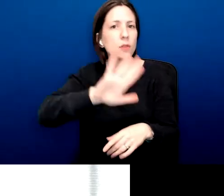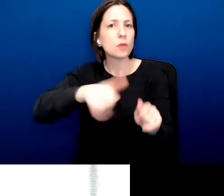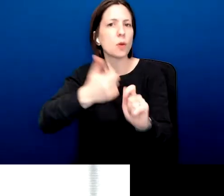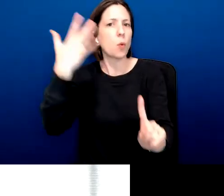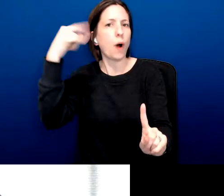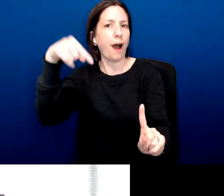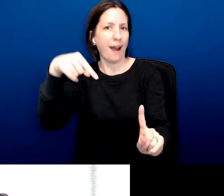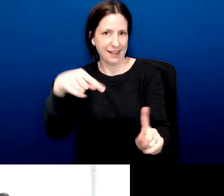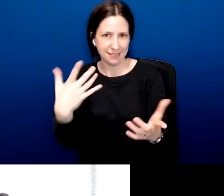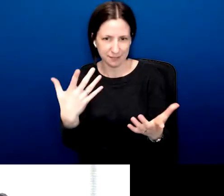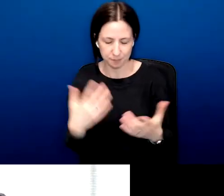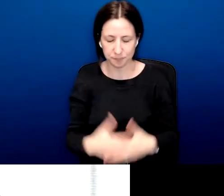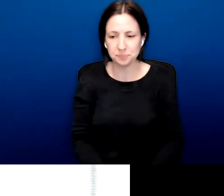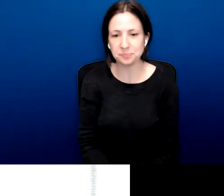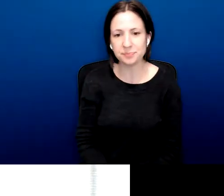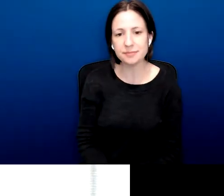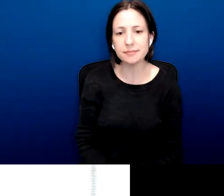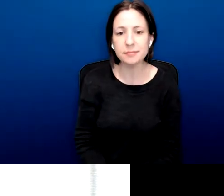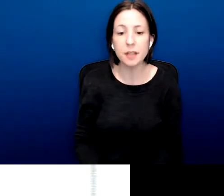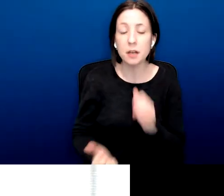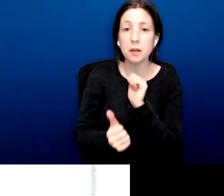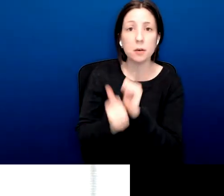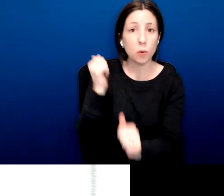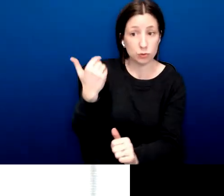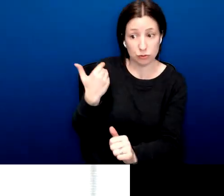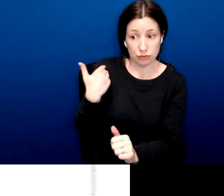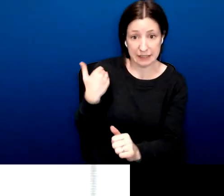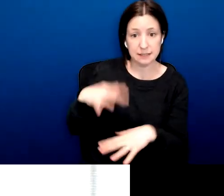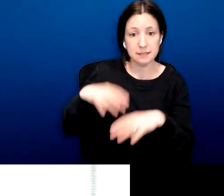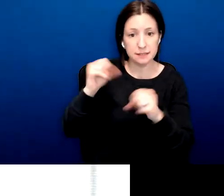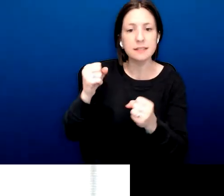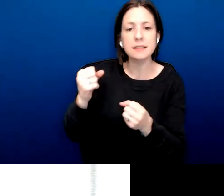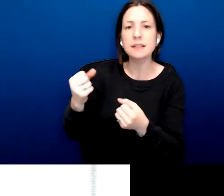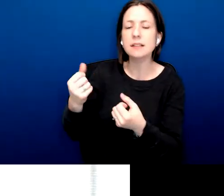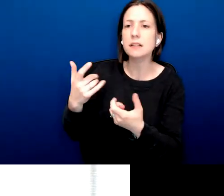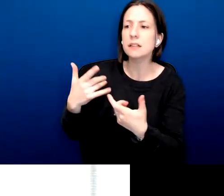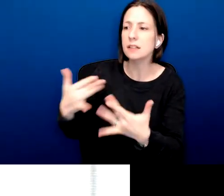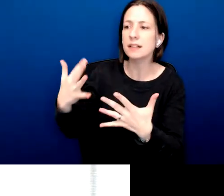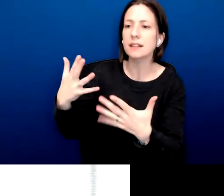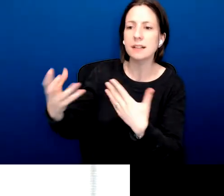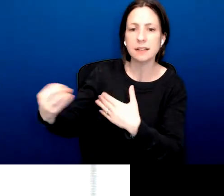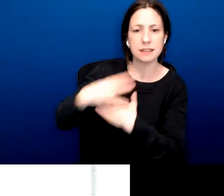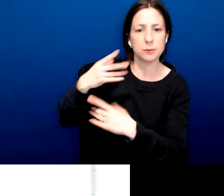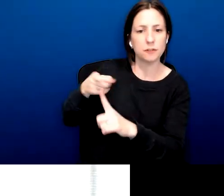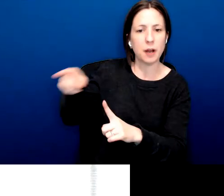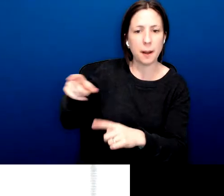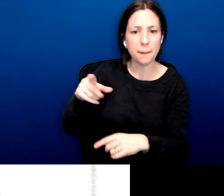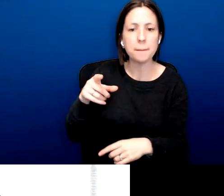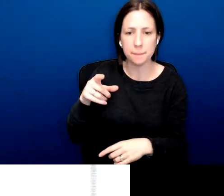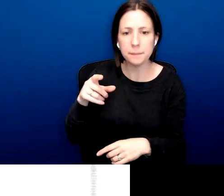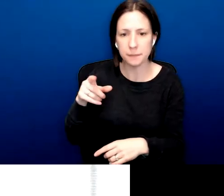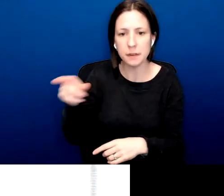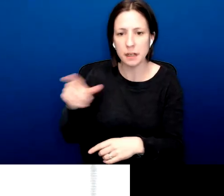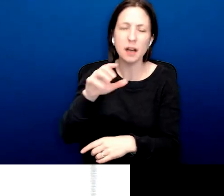world behind us. Most recently, I've also taken inspiration from Adrienne Marie Brown, a la Octavia